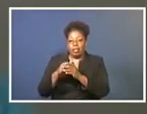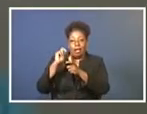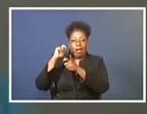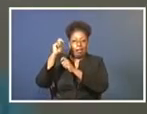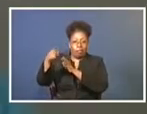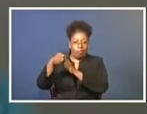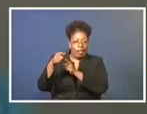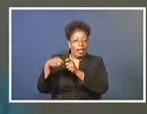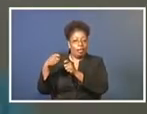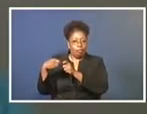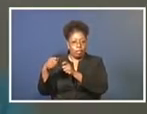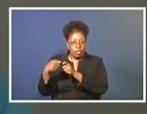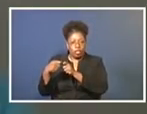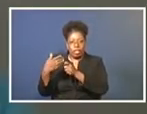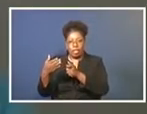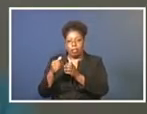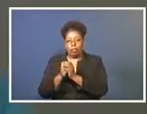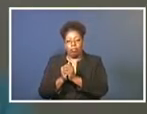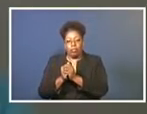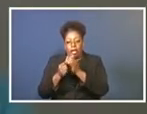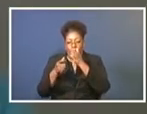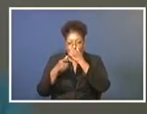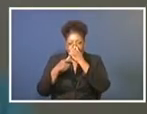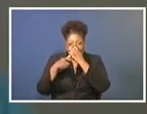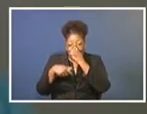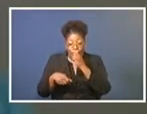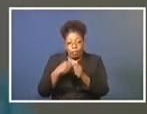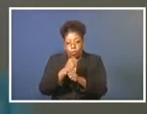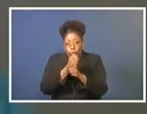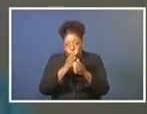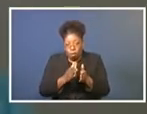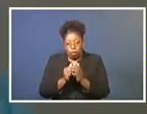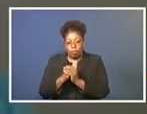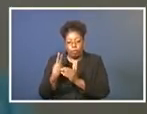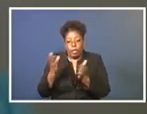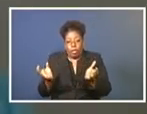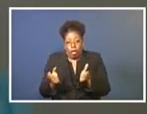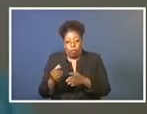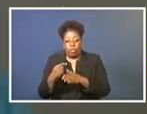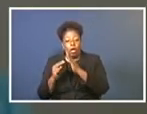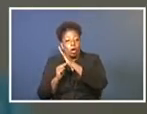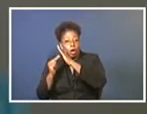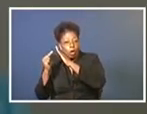guide, be it a dive operator, we're encouraging